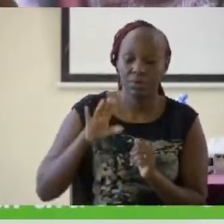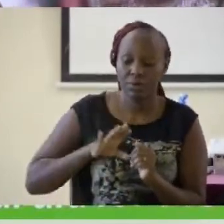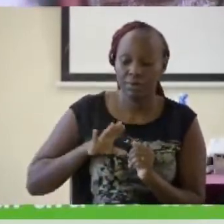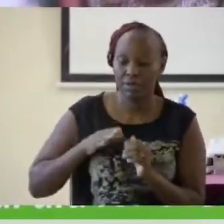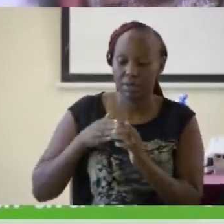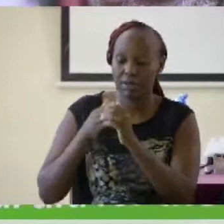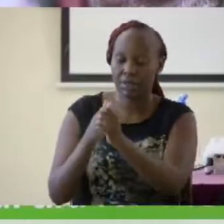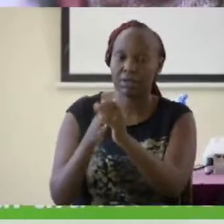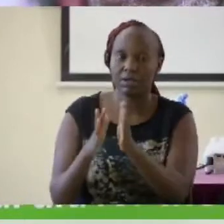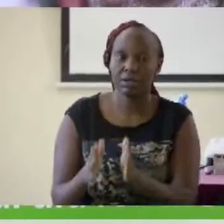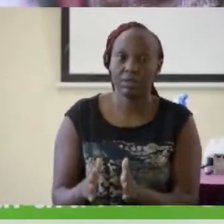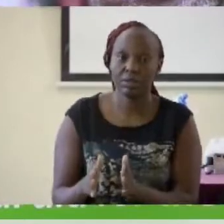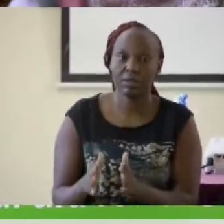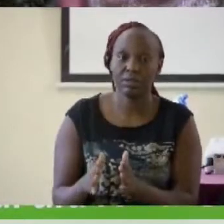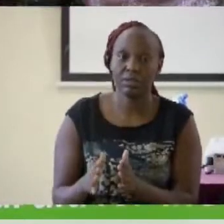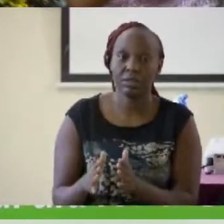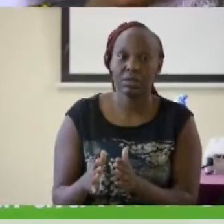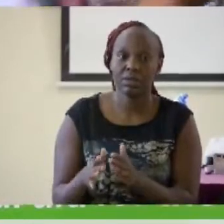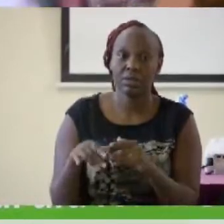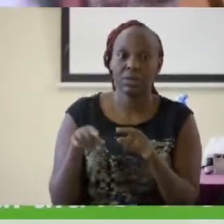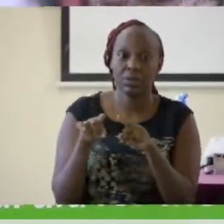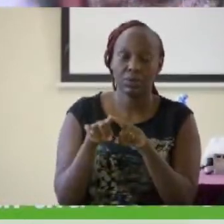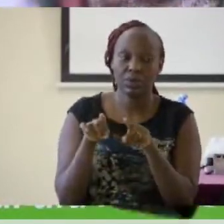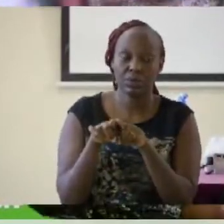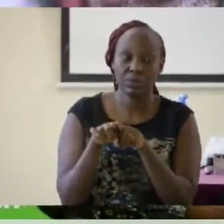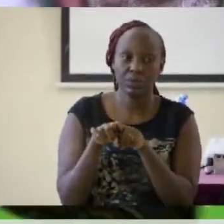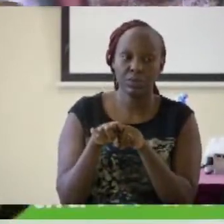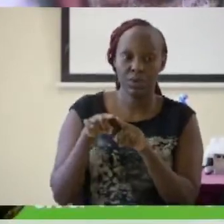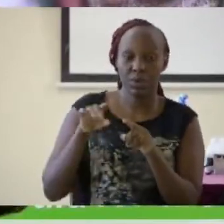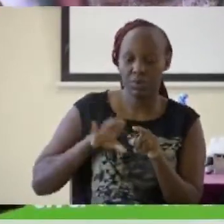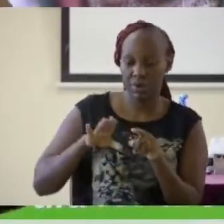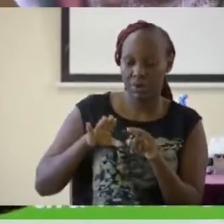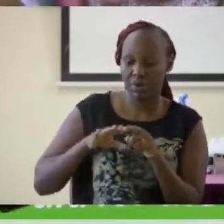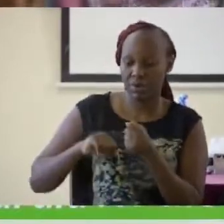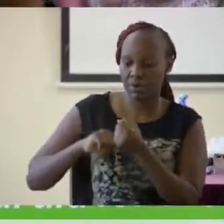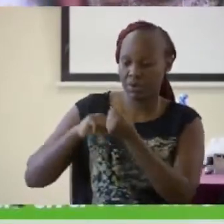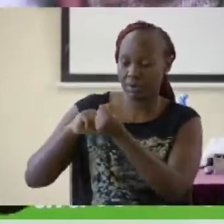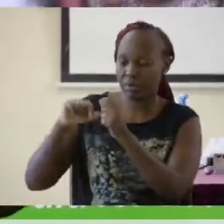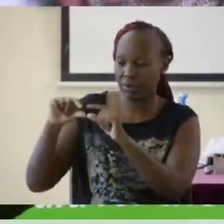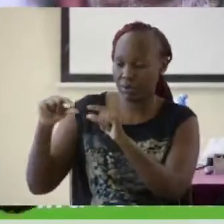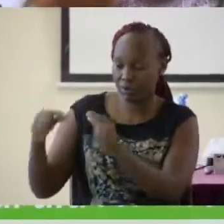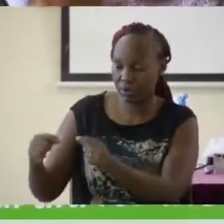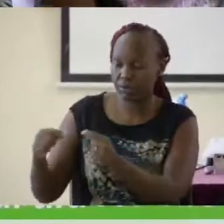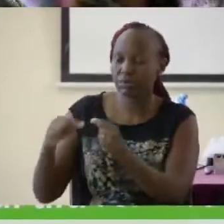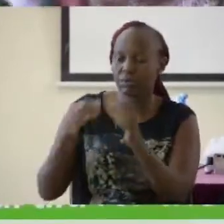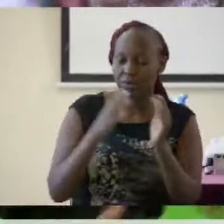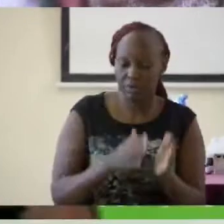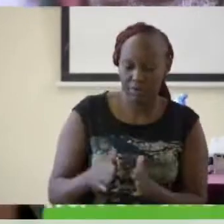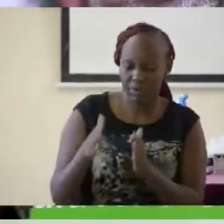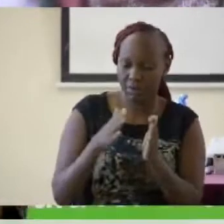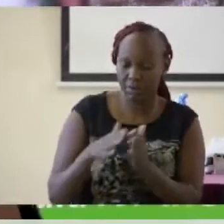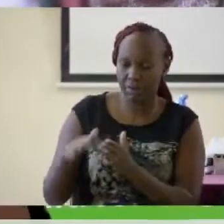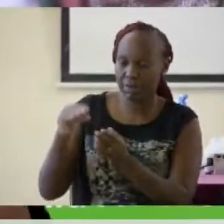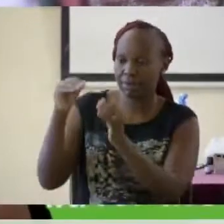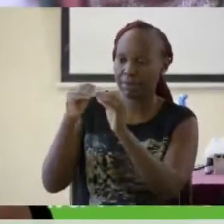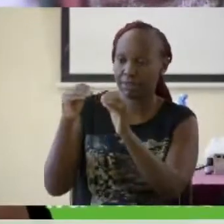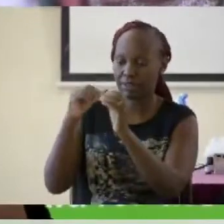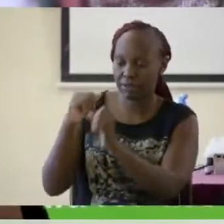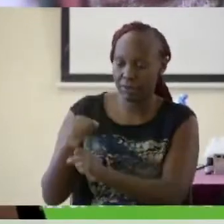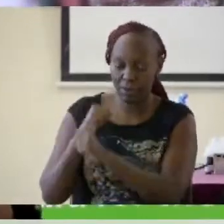leaders and the widow support groups. So we organized meetings in Homa Bay and